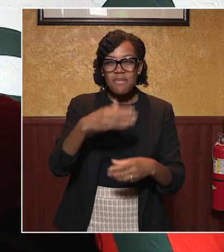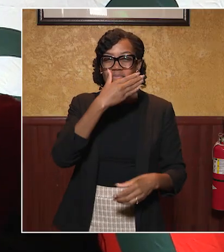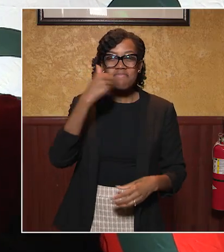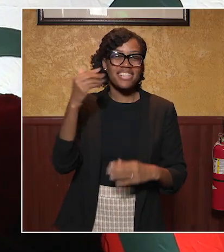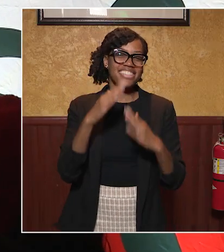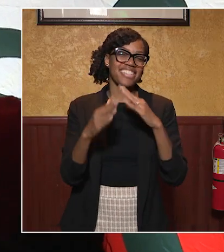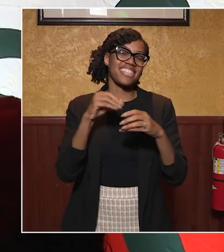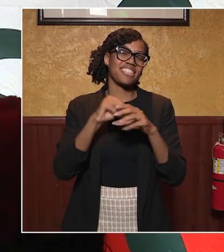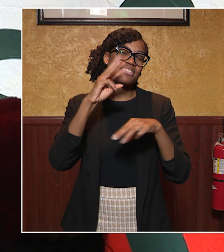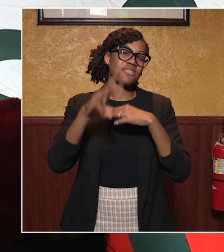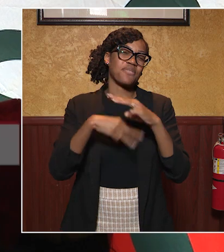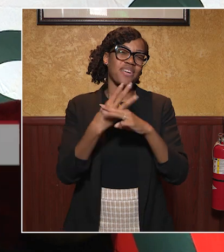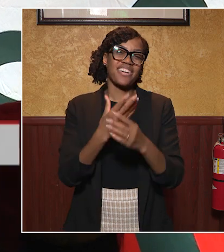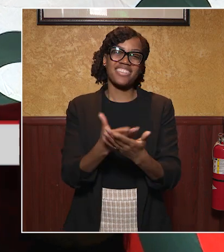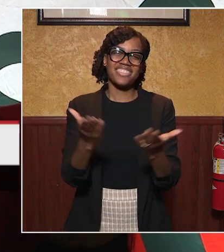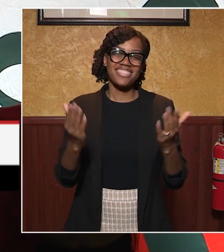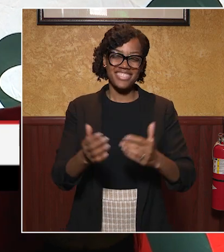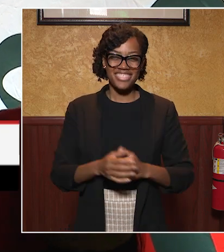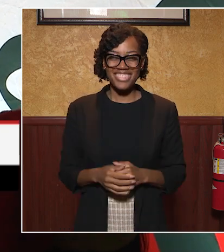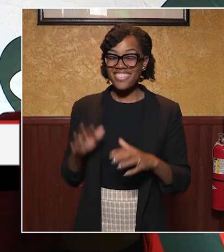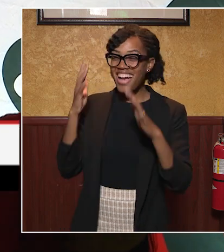world.